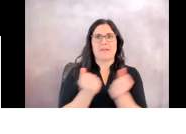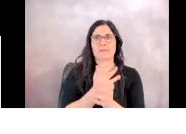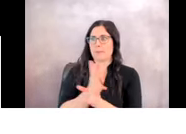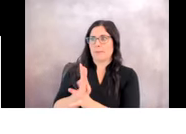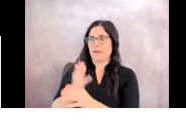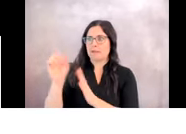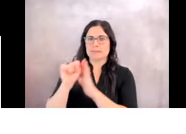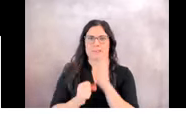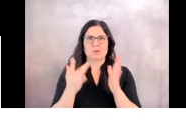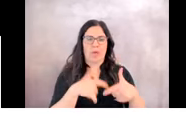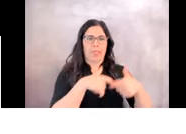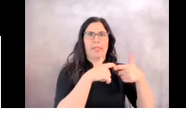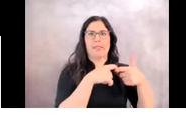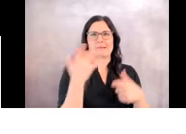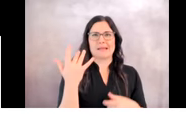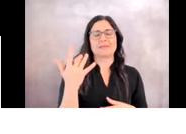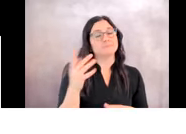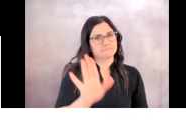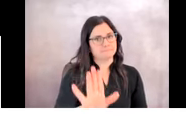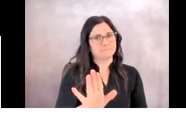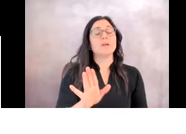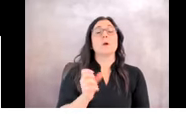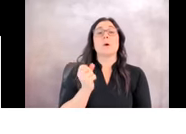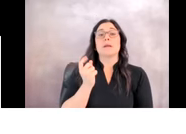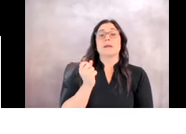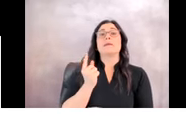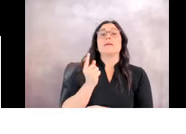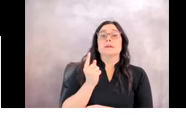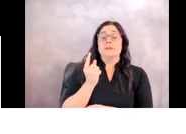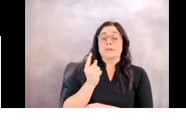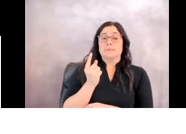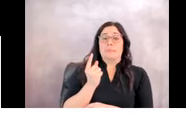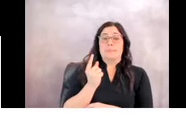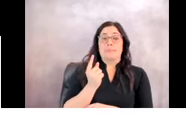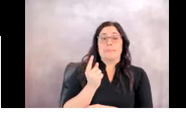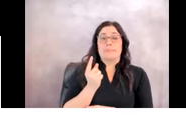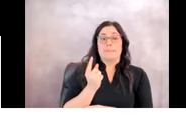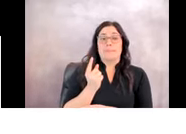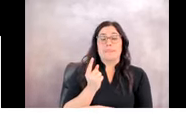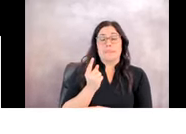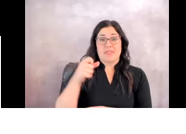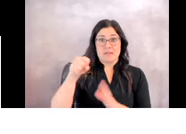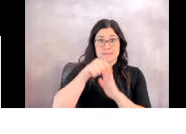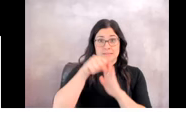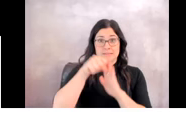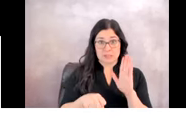for the next semester. So what we want to do is sometime closer to the close of the